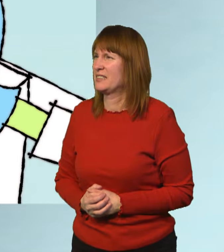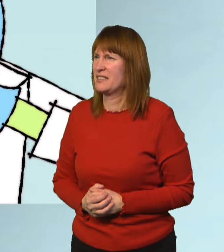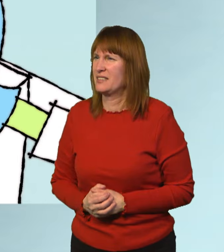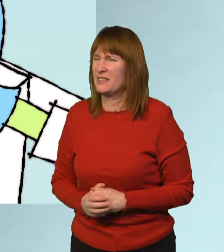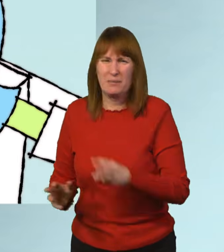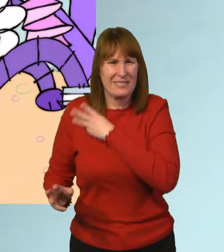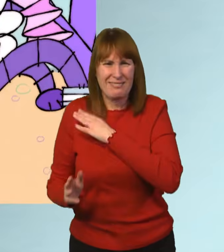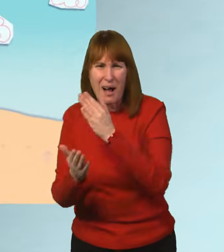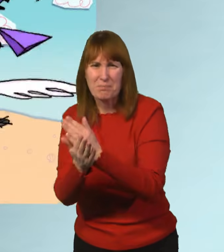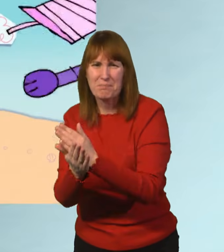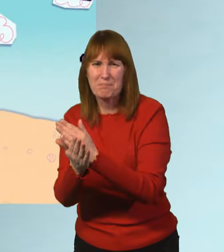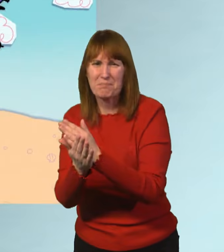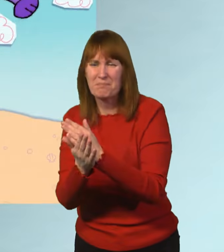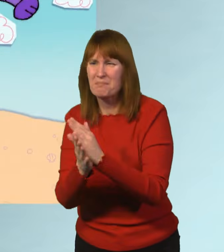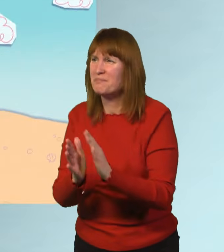Please, stop.